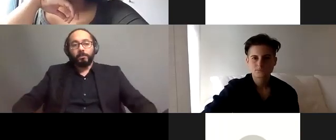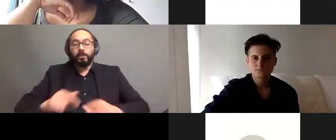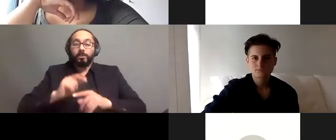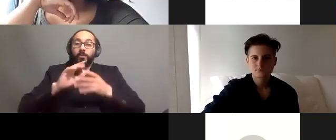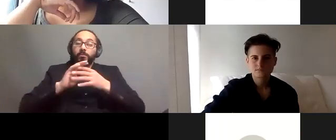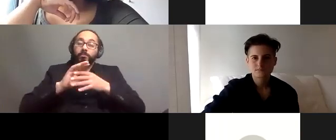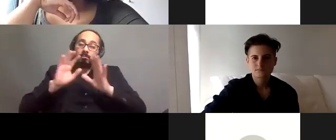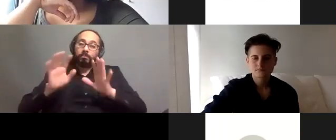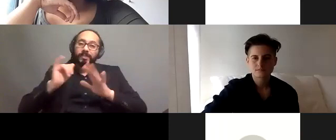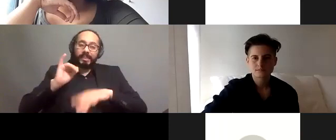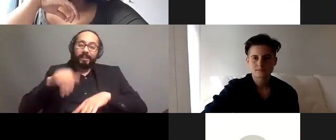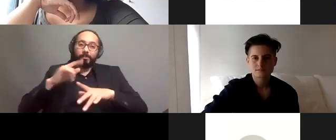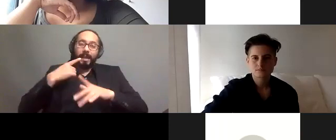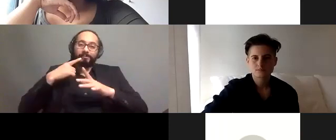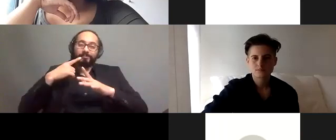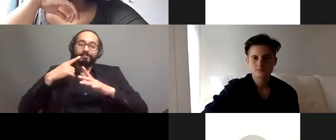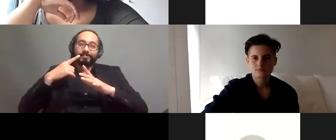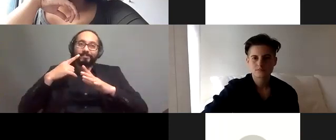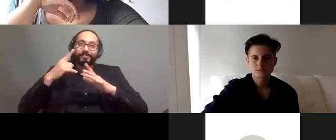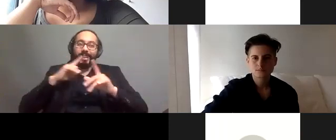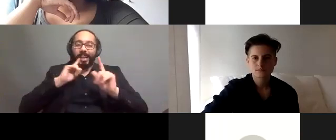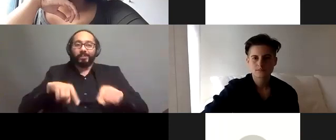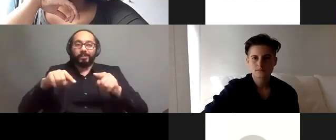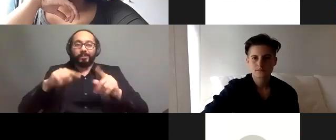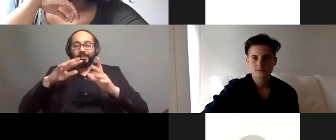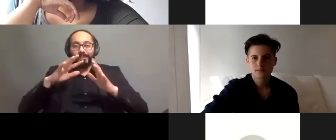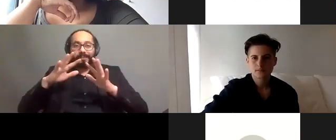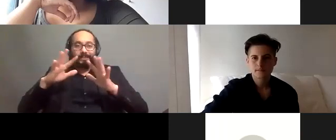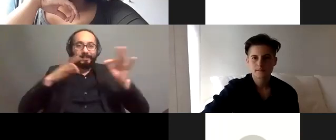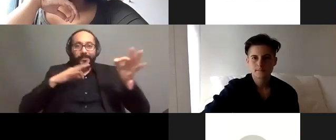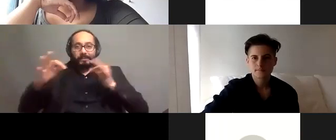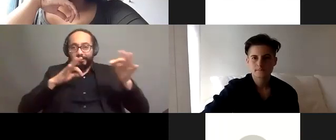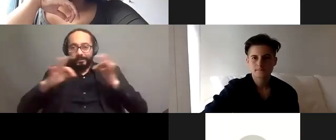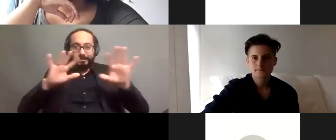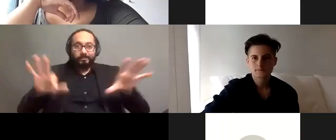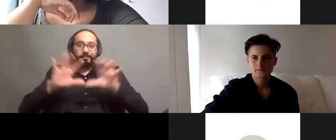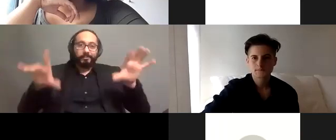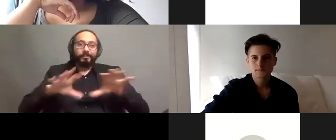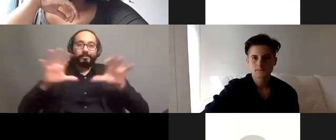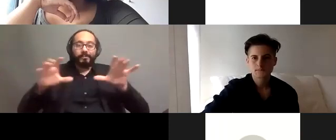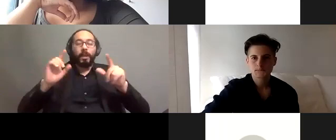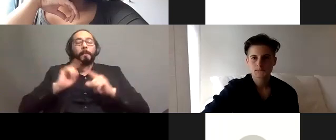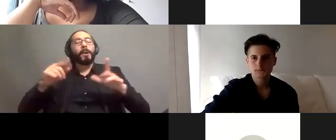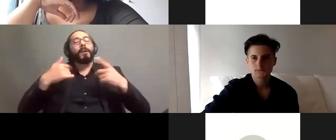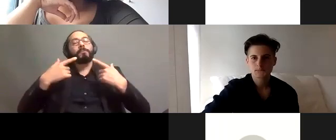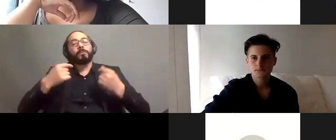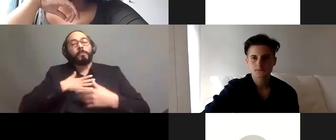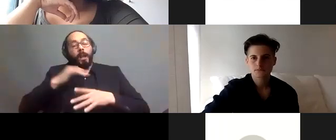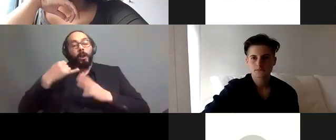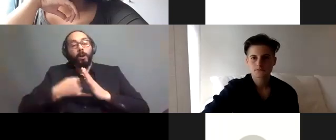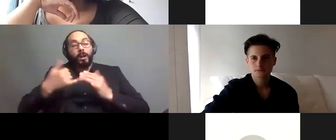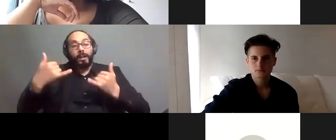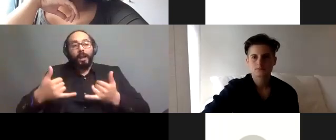I'm currently using my movement practice as a way of both understanding my roots and working through my